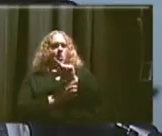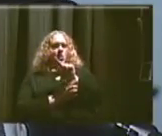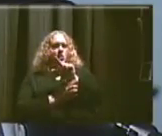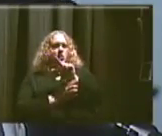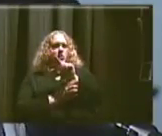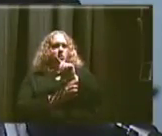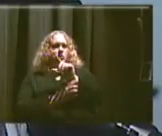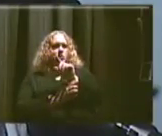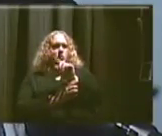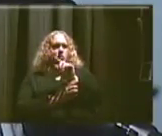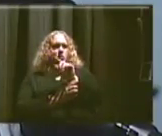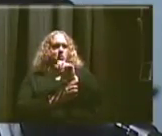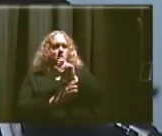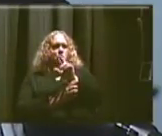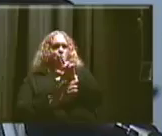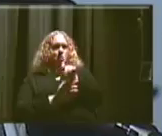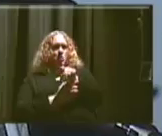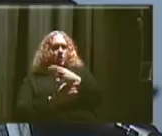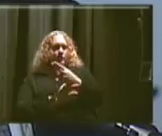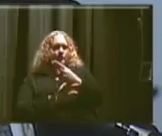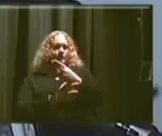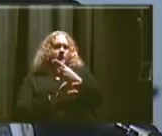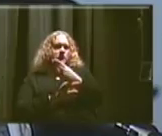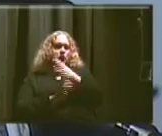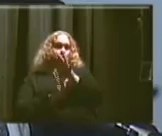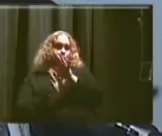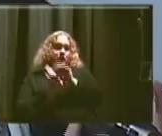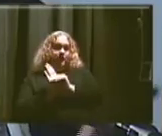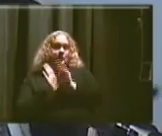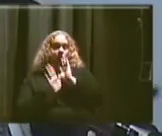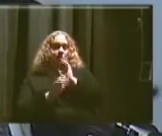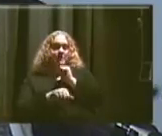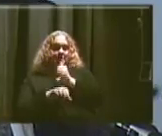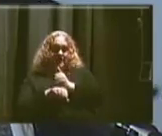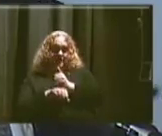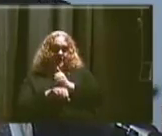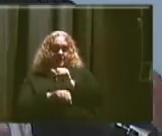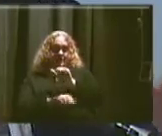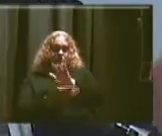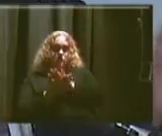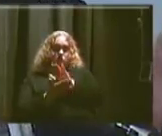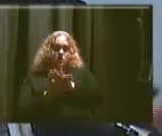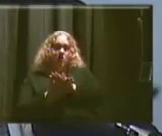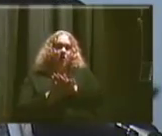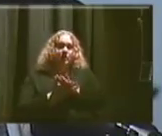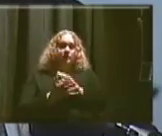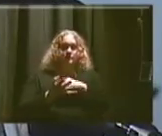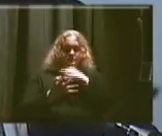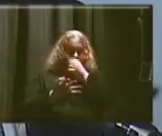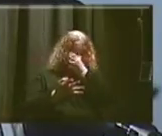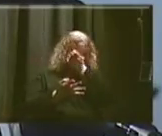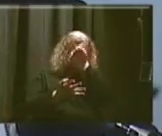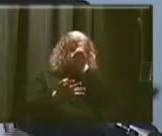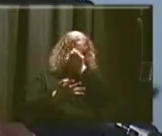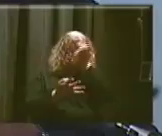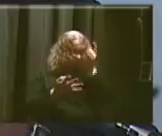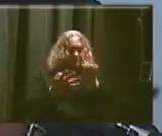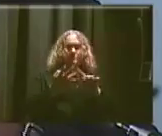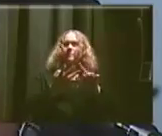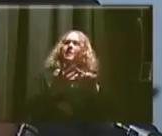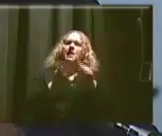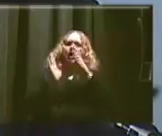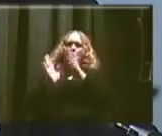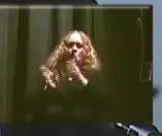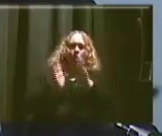first waiver talks about a sequencing change. All the students will still be expected